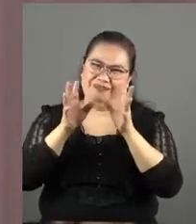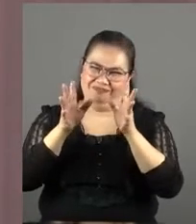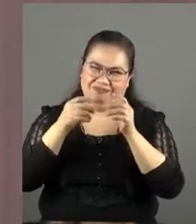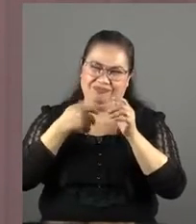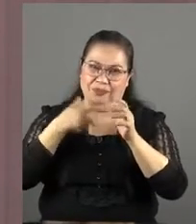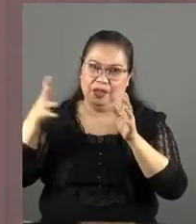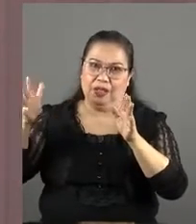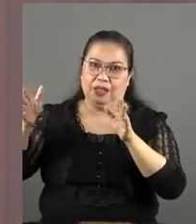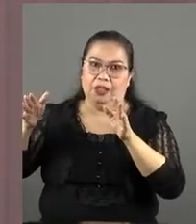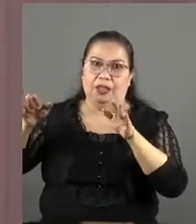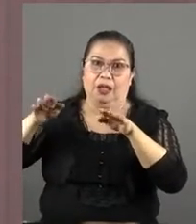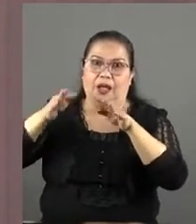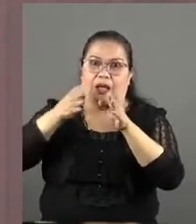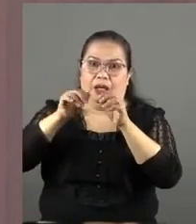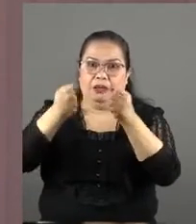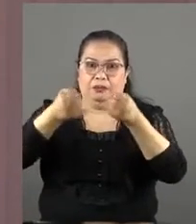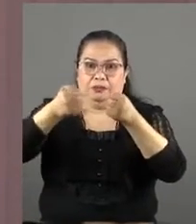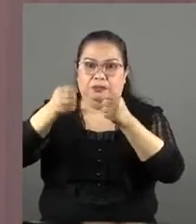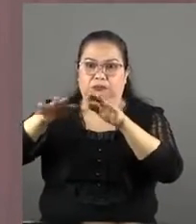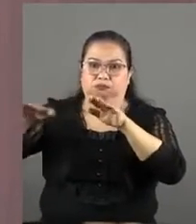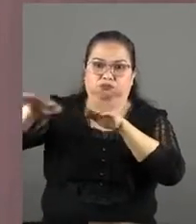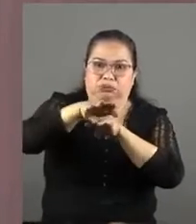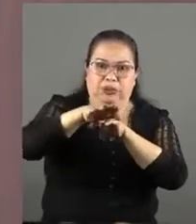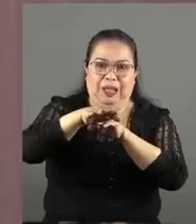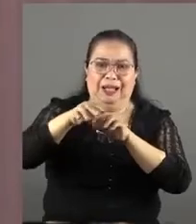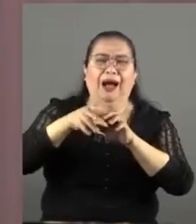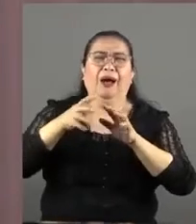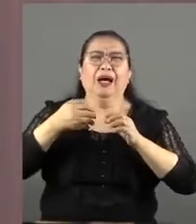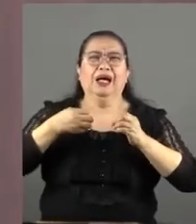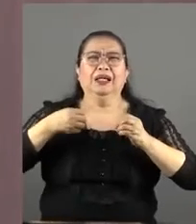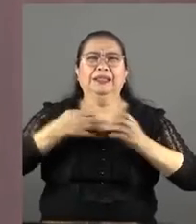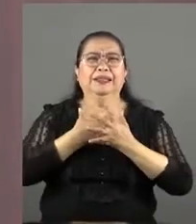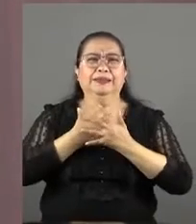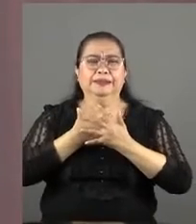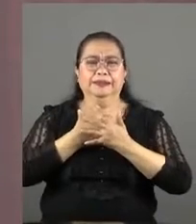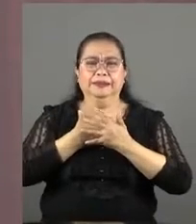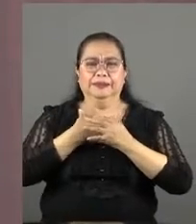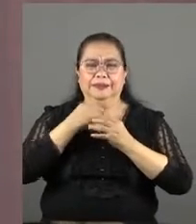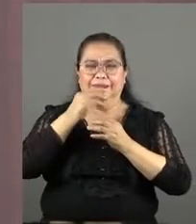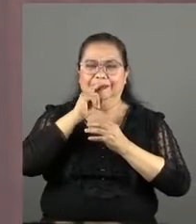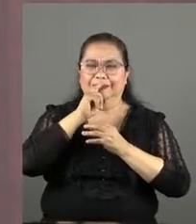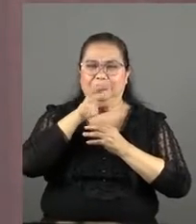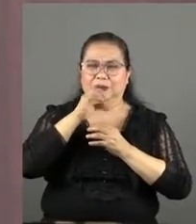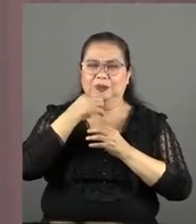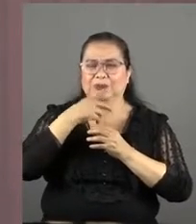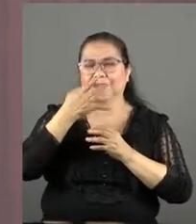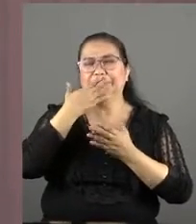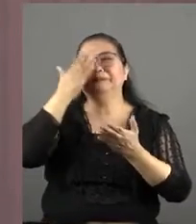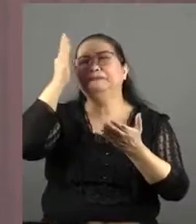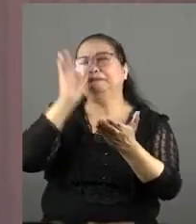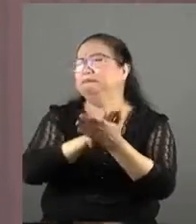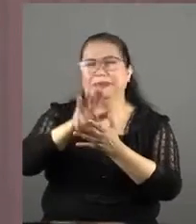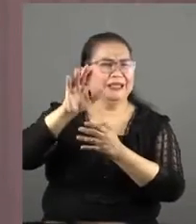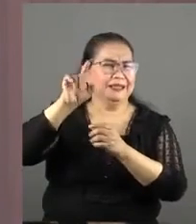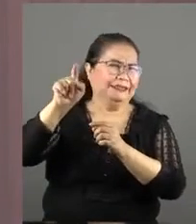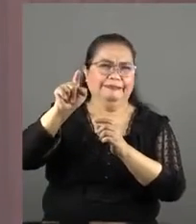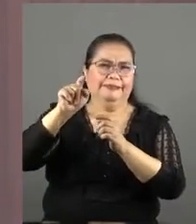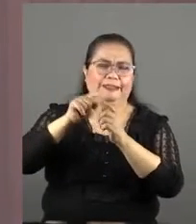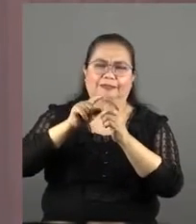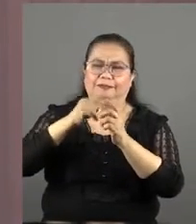will cut you off because he's rushing somewhere. Or somebody does something to you that you never saw